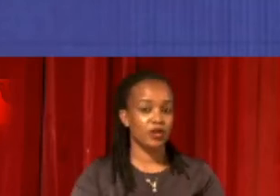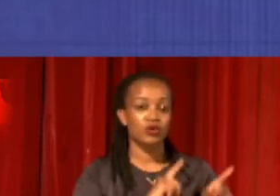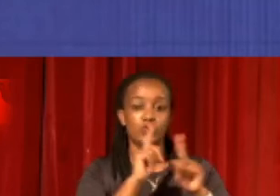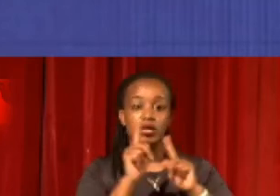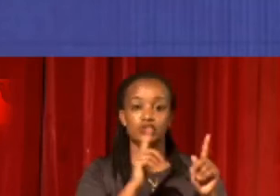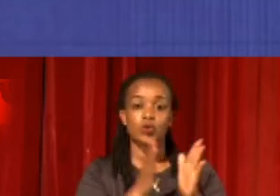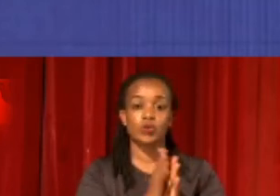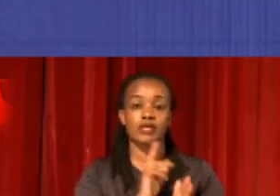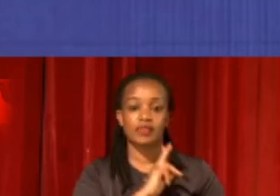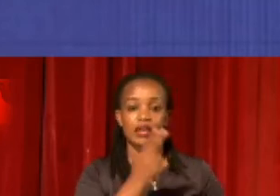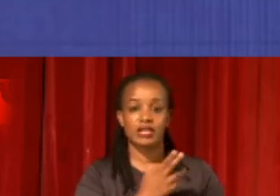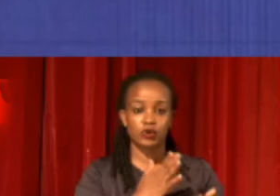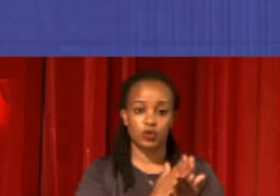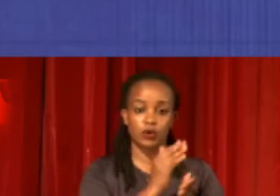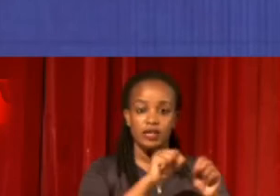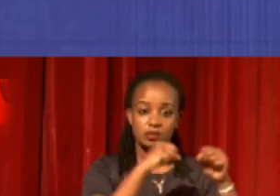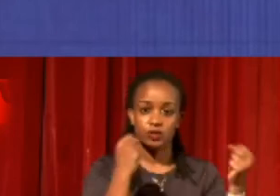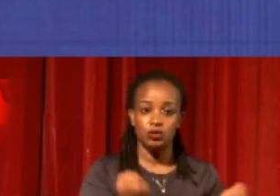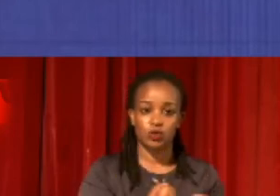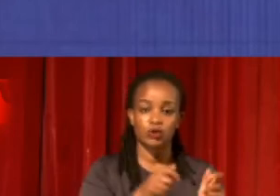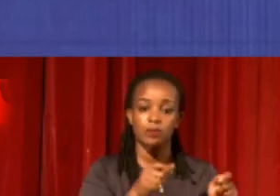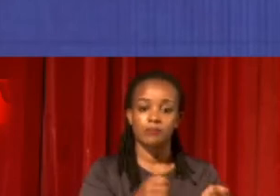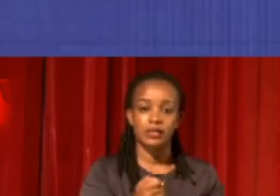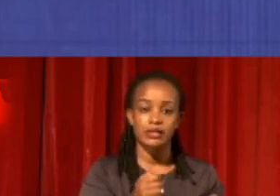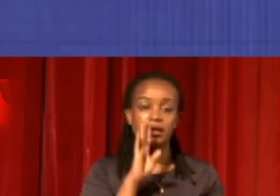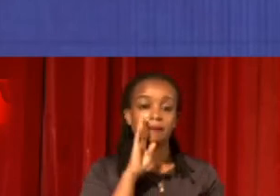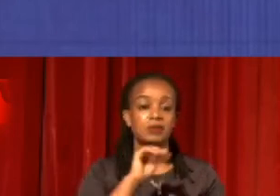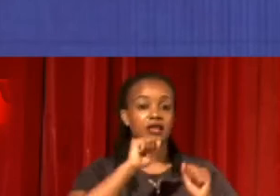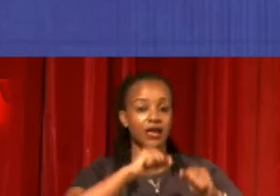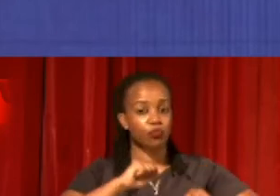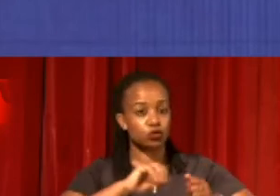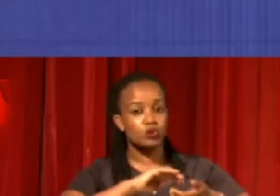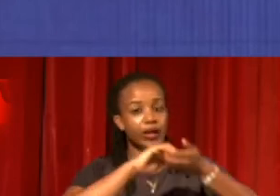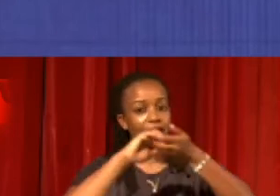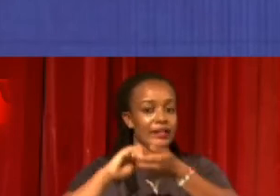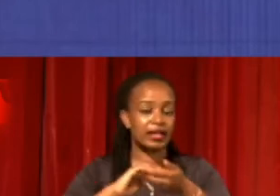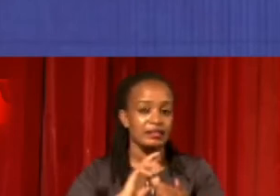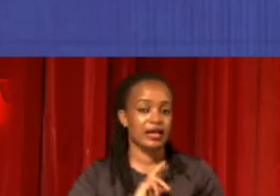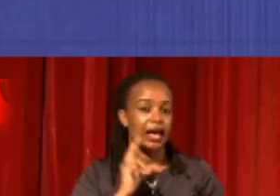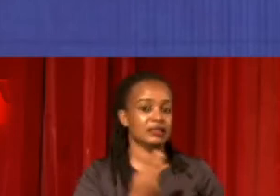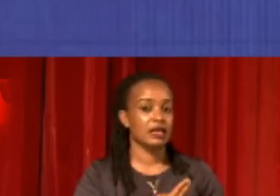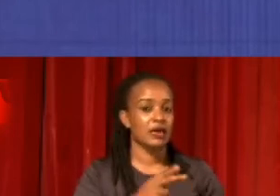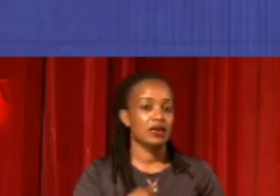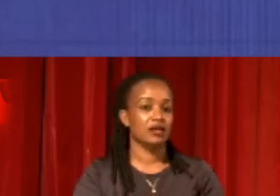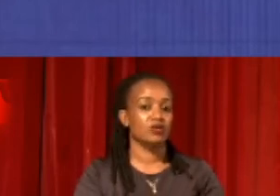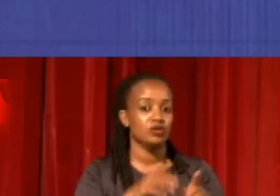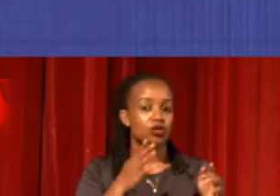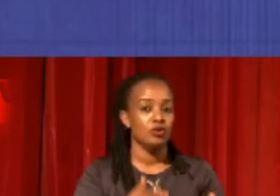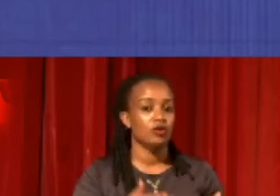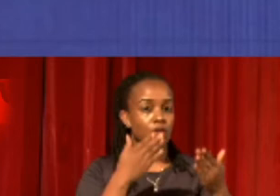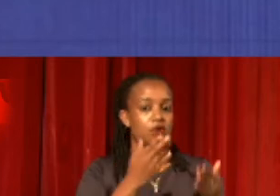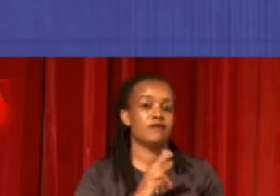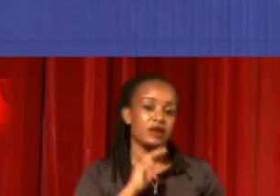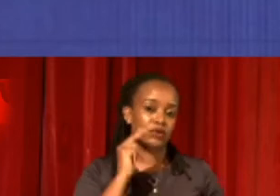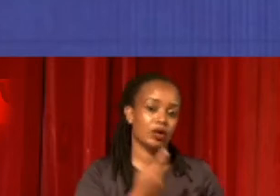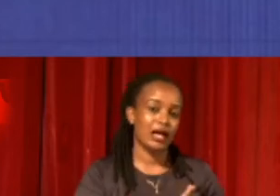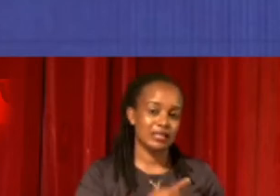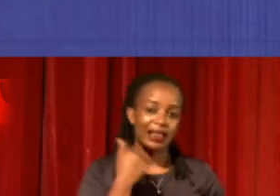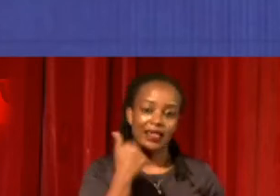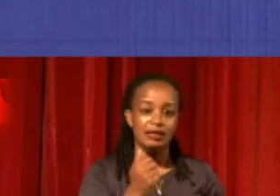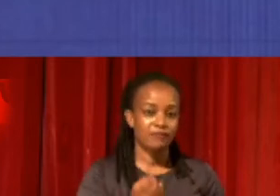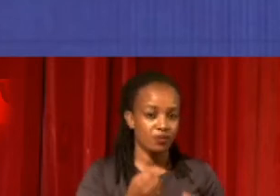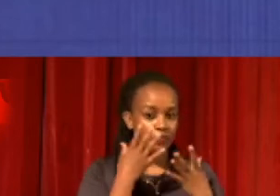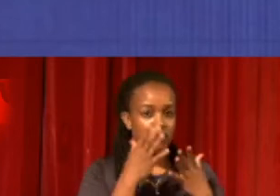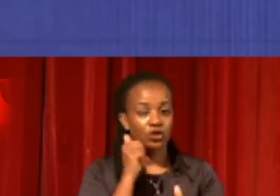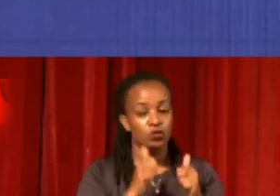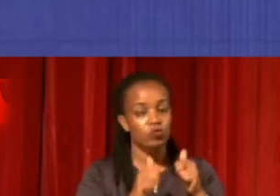social media handles and pages, be able to engage us, and we'll be able to provide you the kind of information and